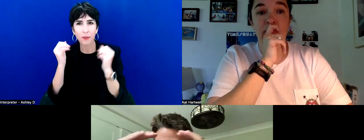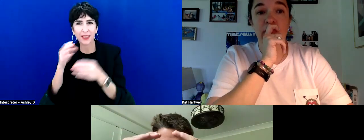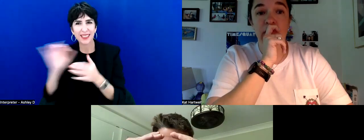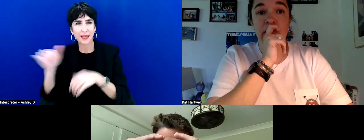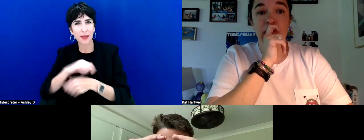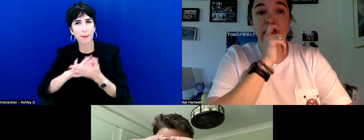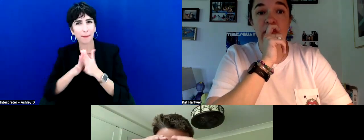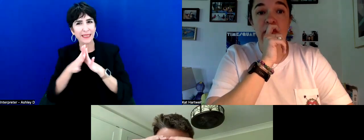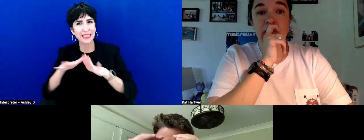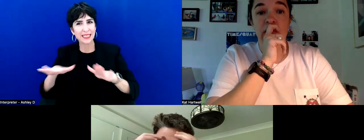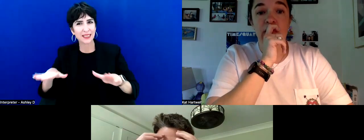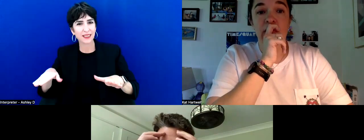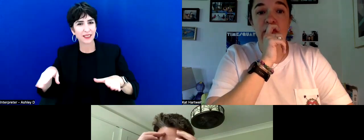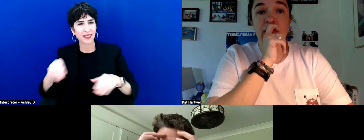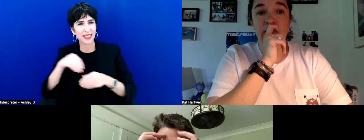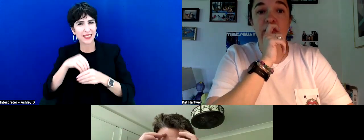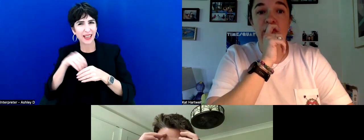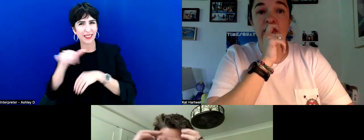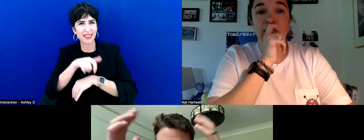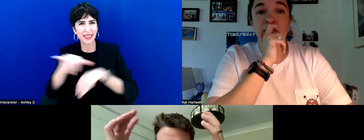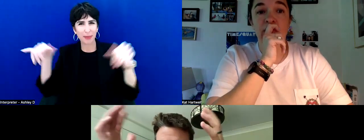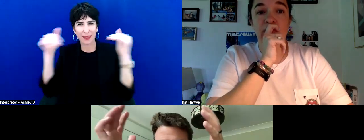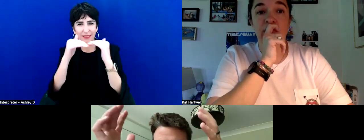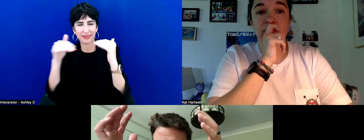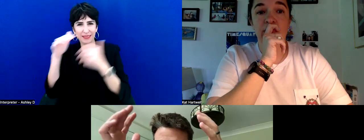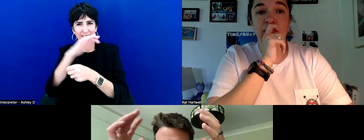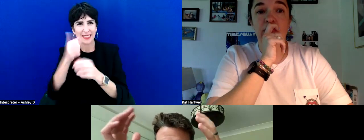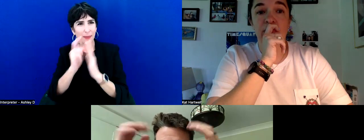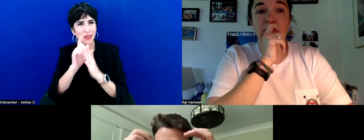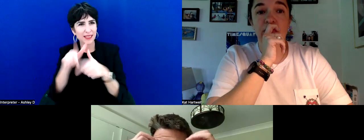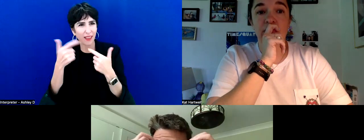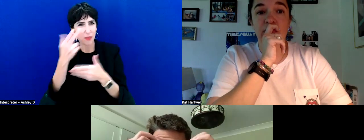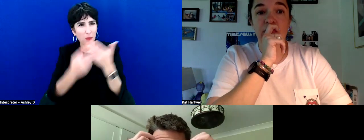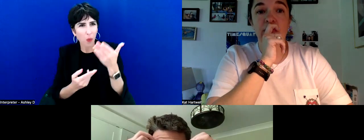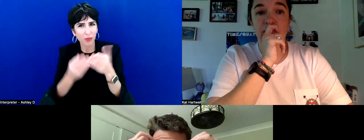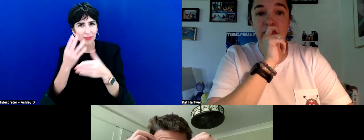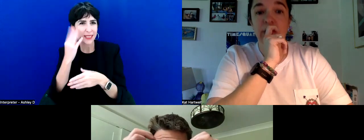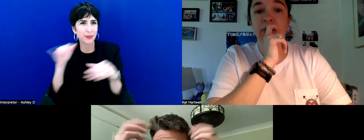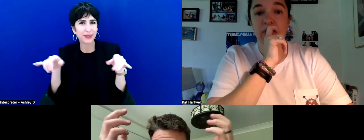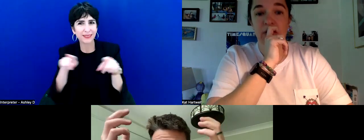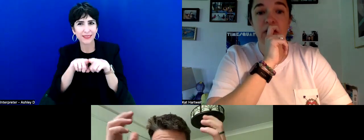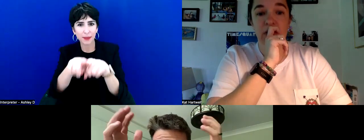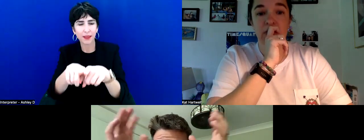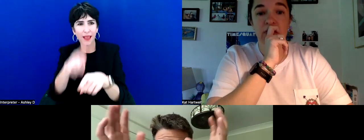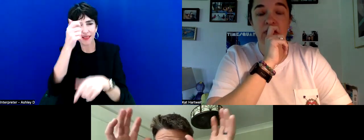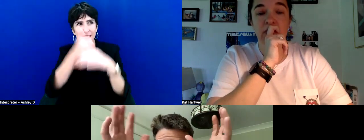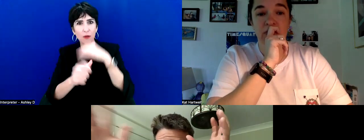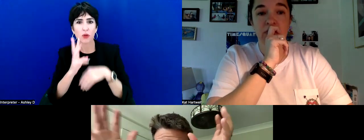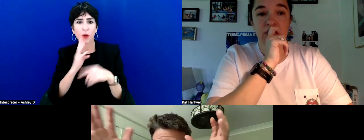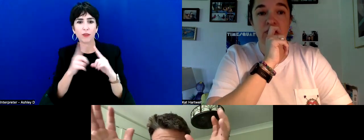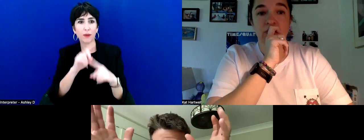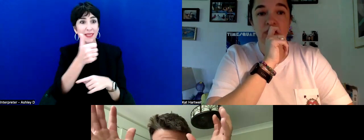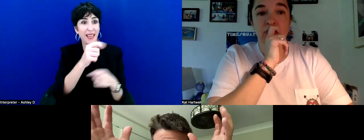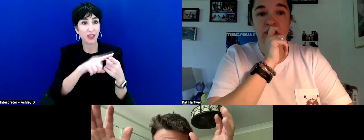the same within the same sort of 10 minutes of your life. Now they estimate I was underwater from 10